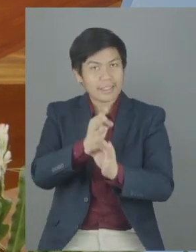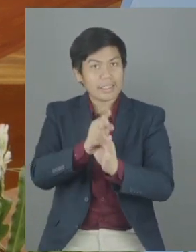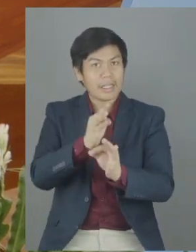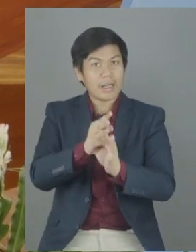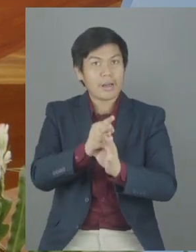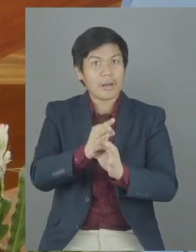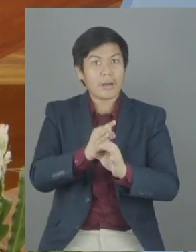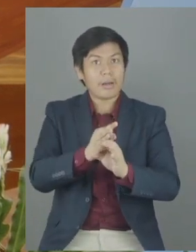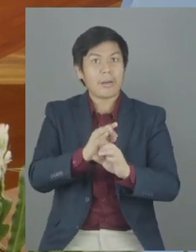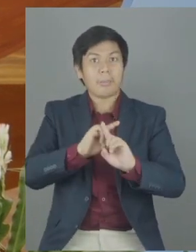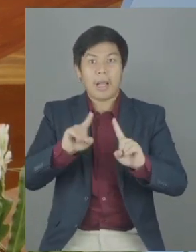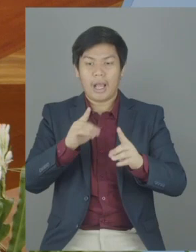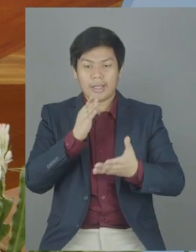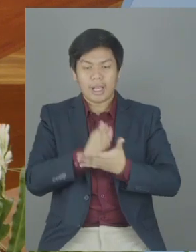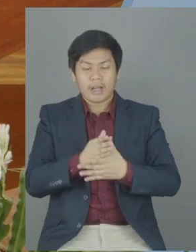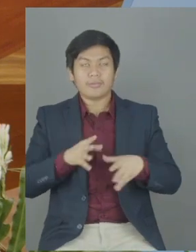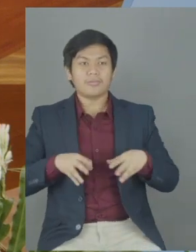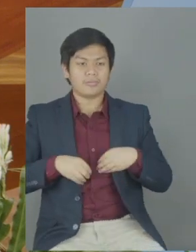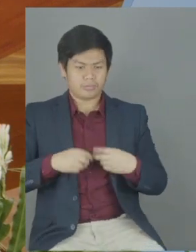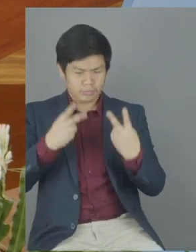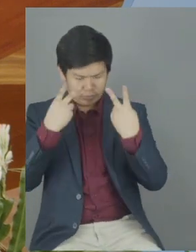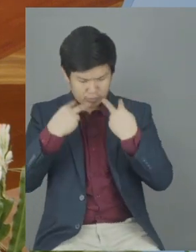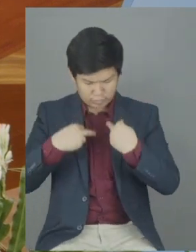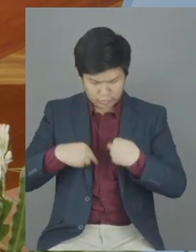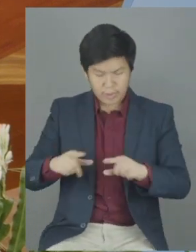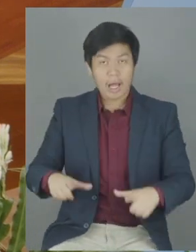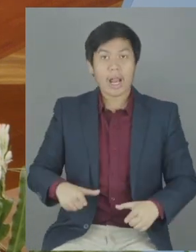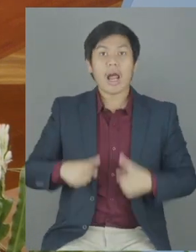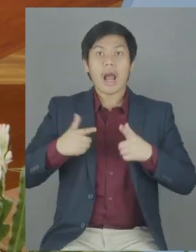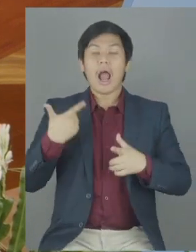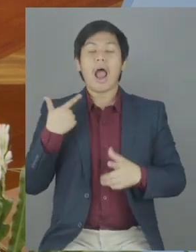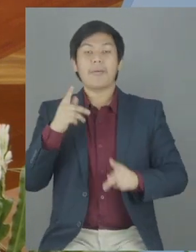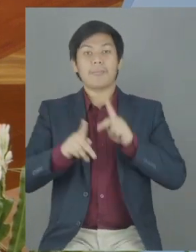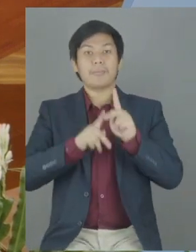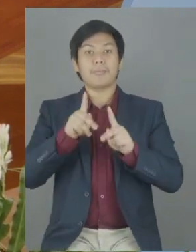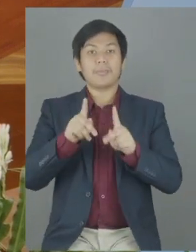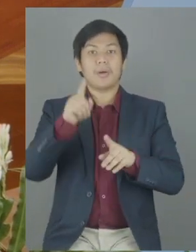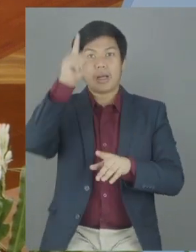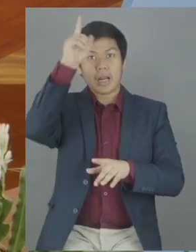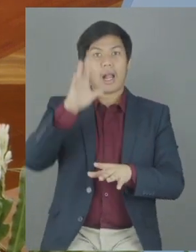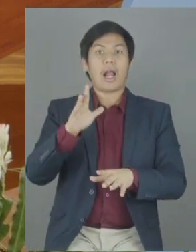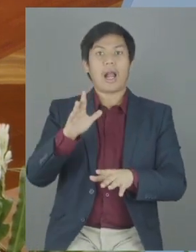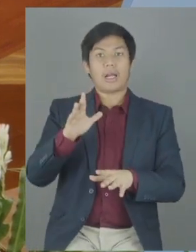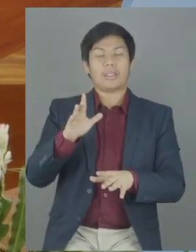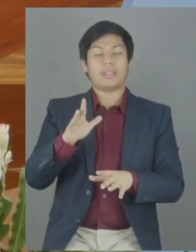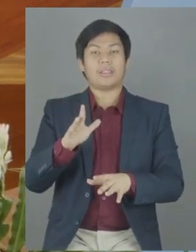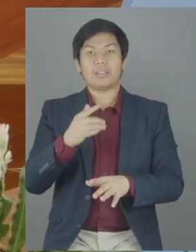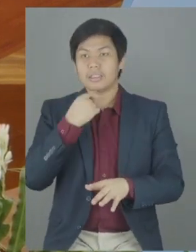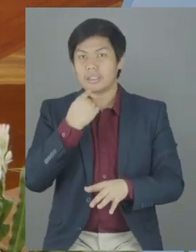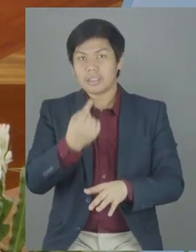you stop and pause and look at your life right now, there really are people that God sent.